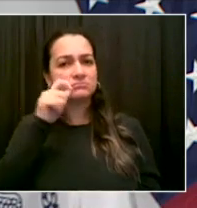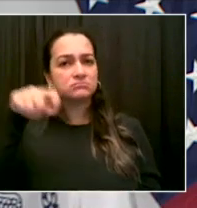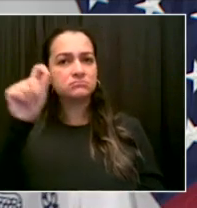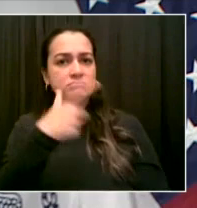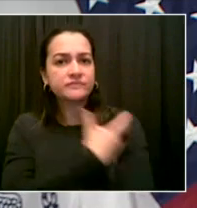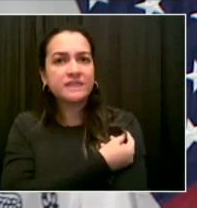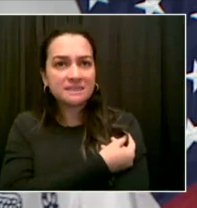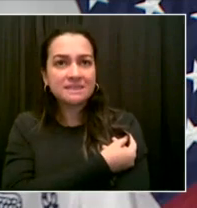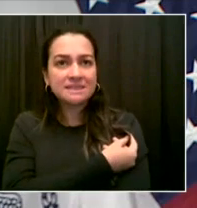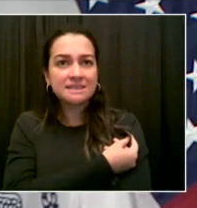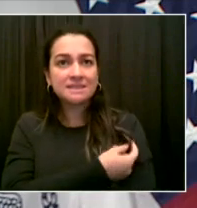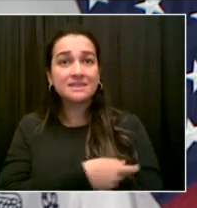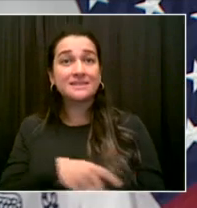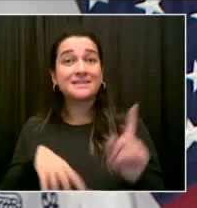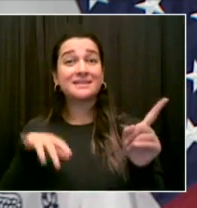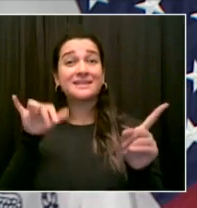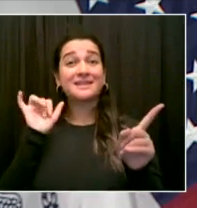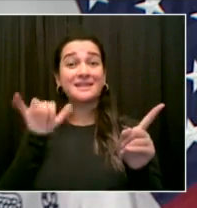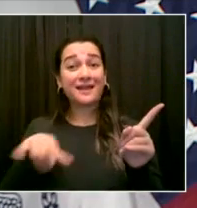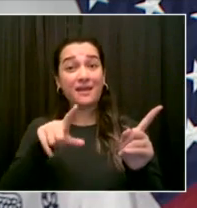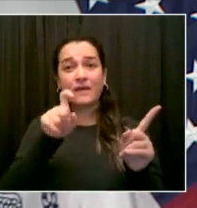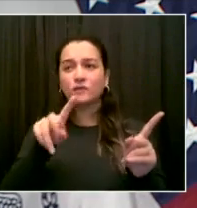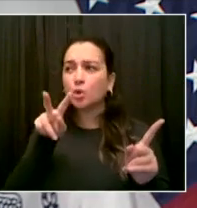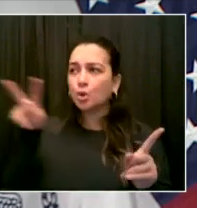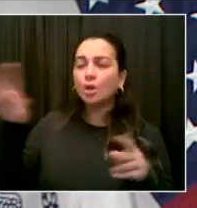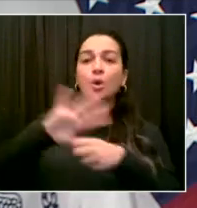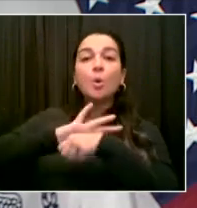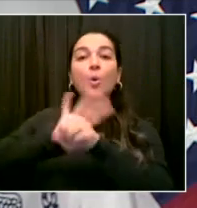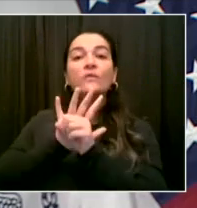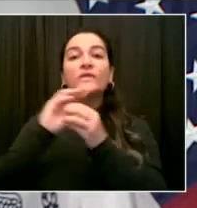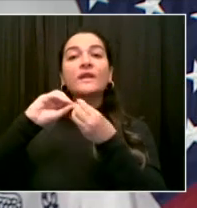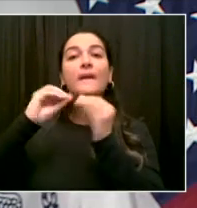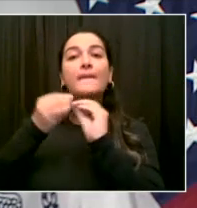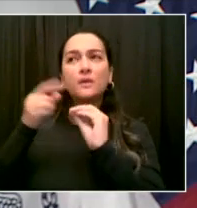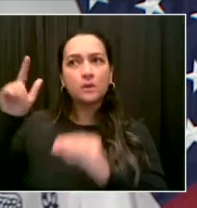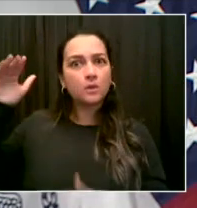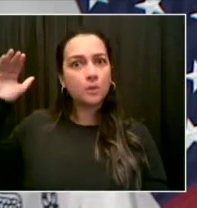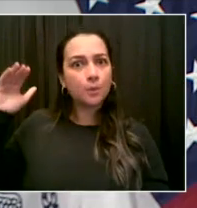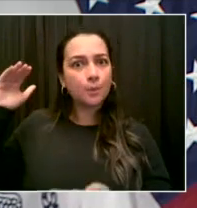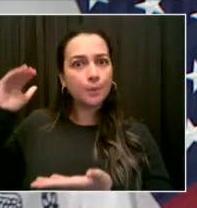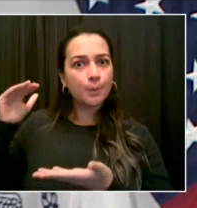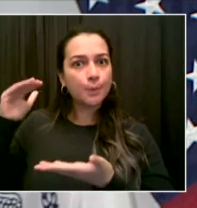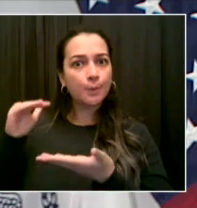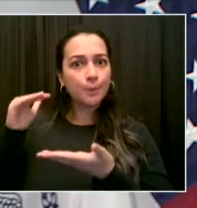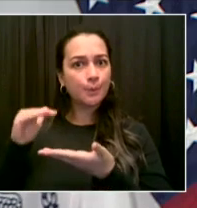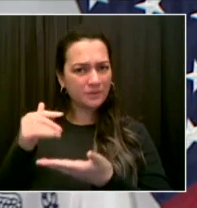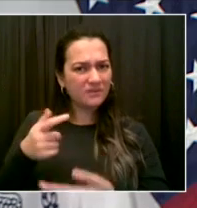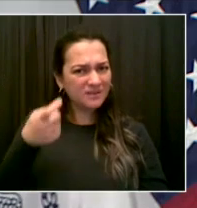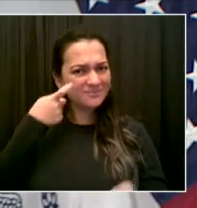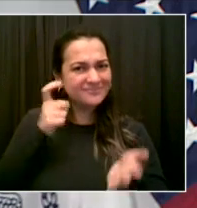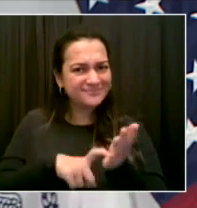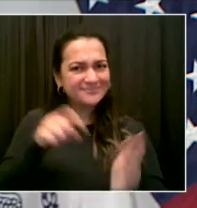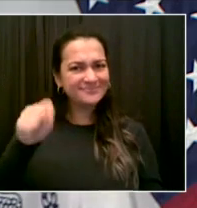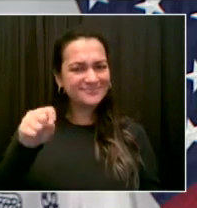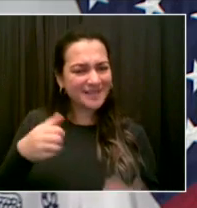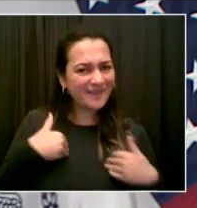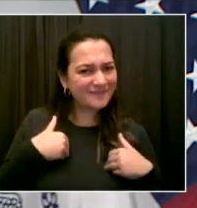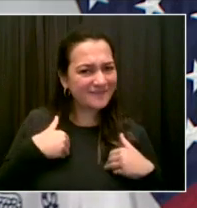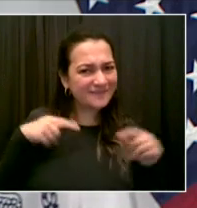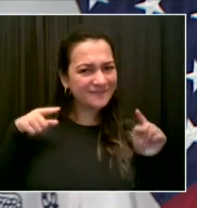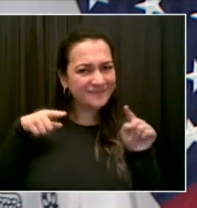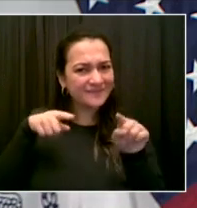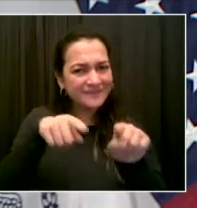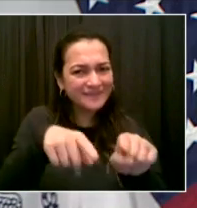of vaccinations, because we know even a single vaccination out of 2 makes an impact, it's driving back COVID.